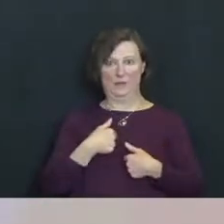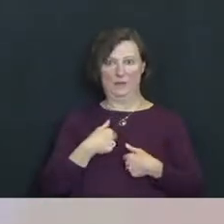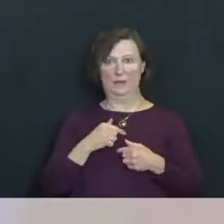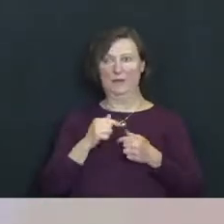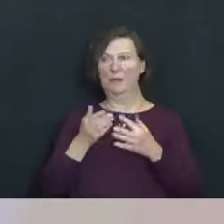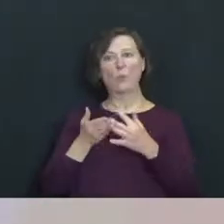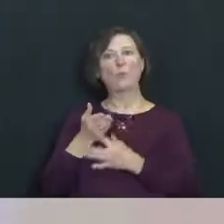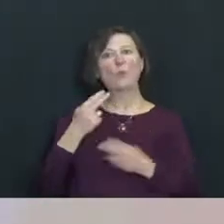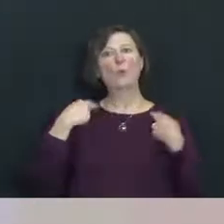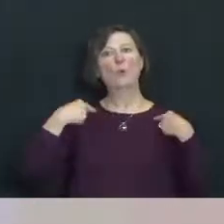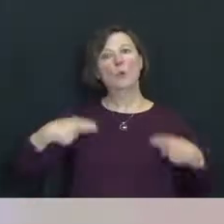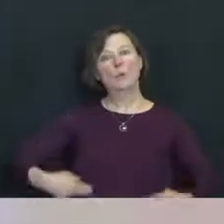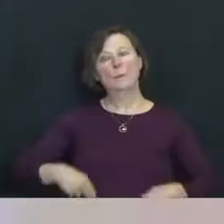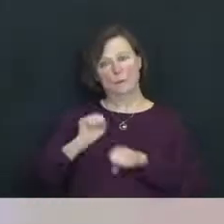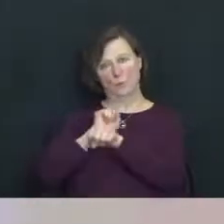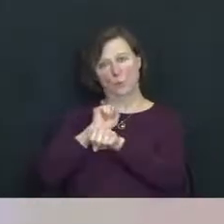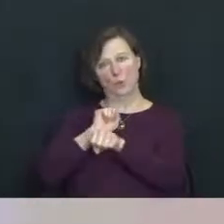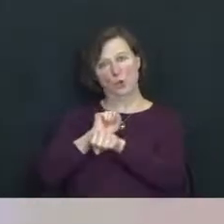labor.